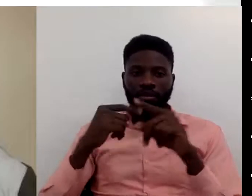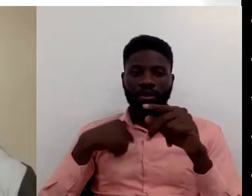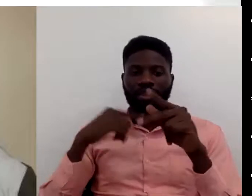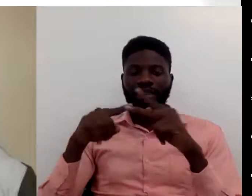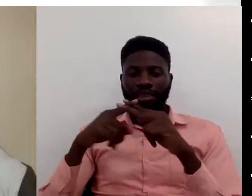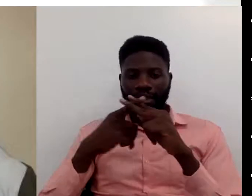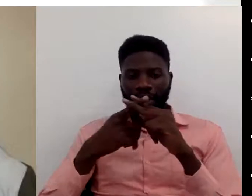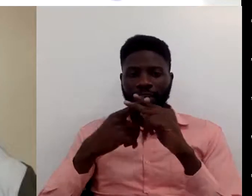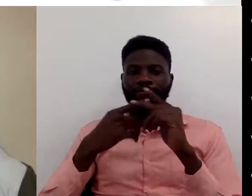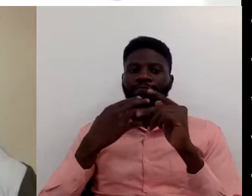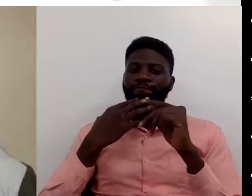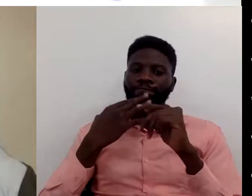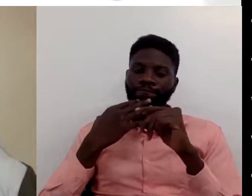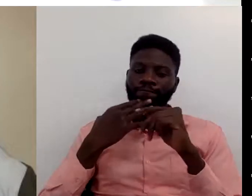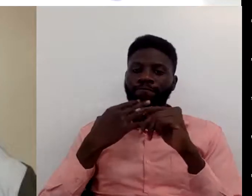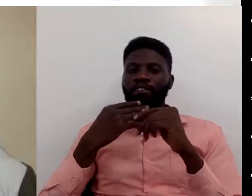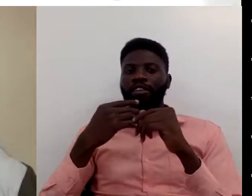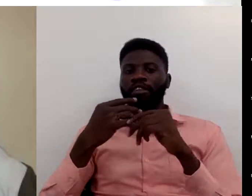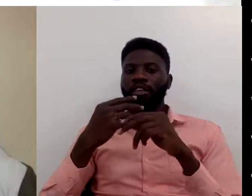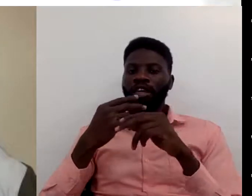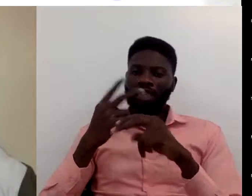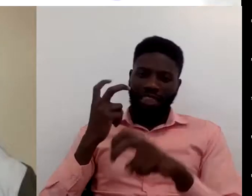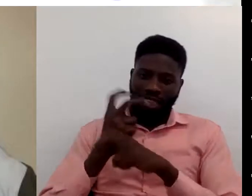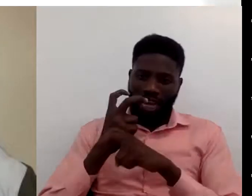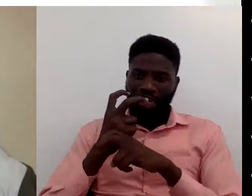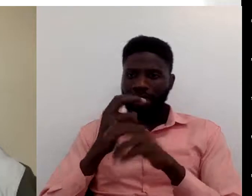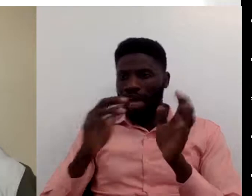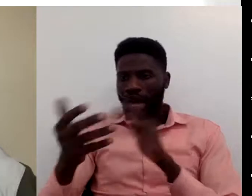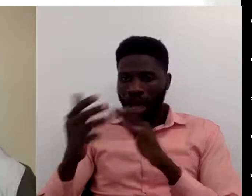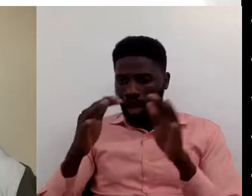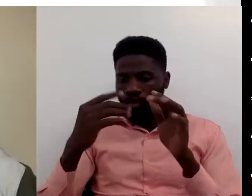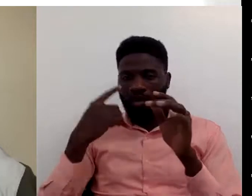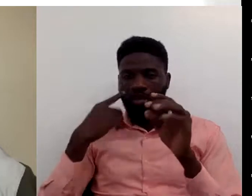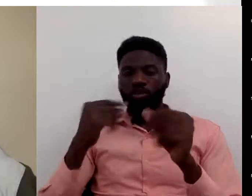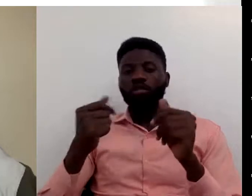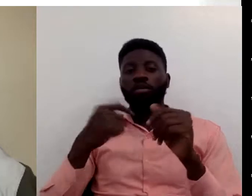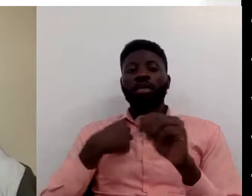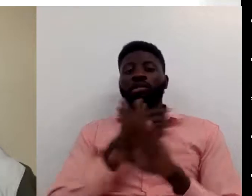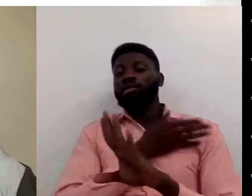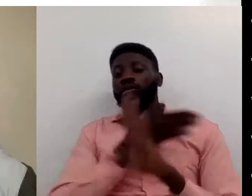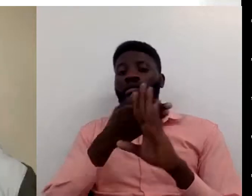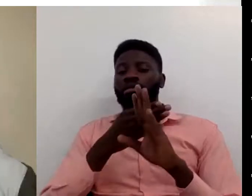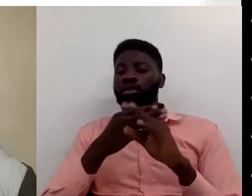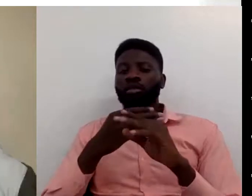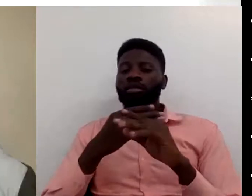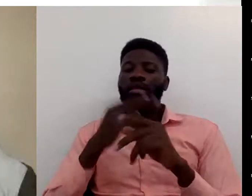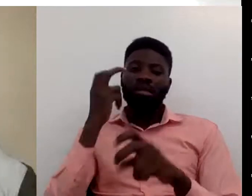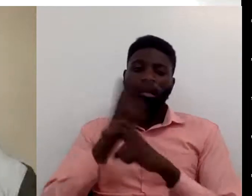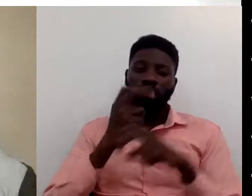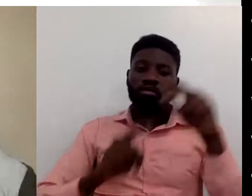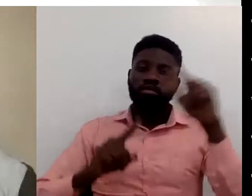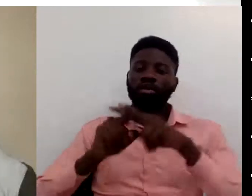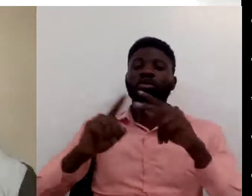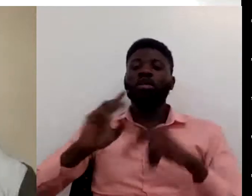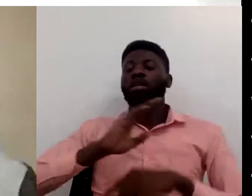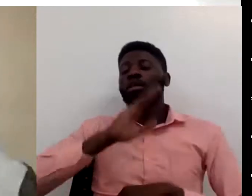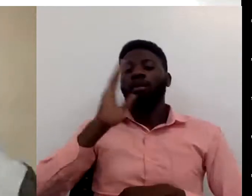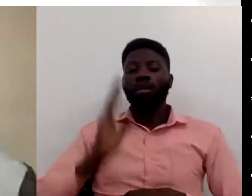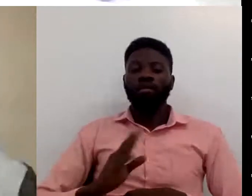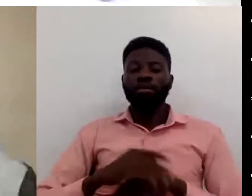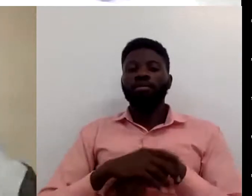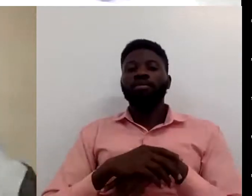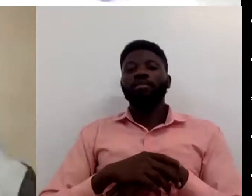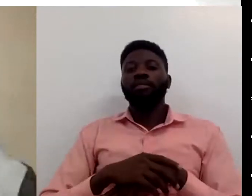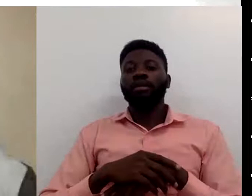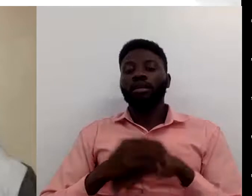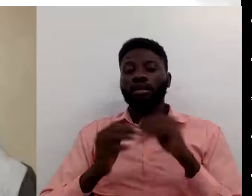deal with difficulty, right? Because I've never had a difficult period in my career, never. And I think, take for example, Macabello